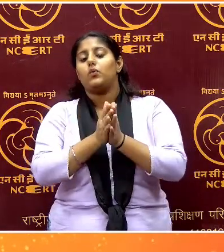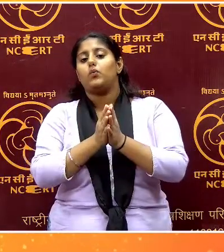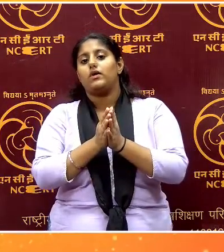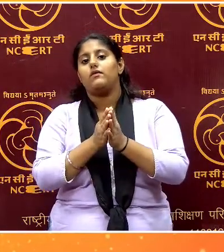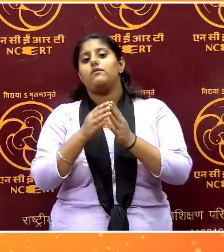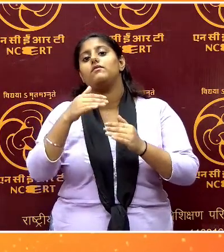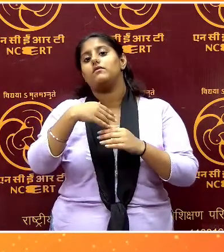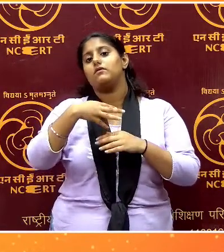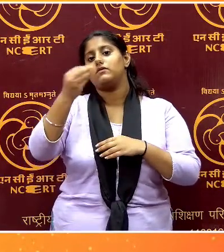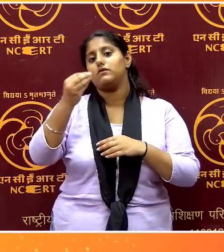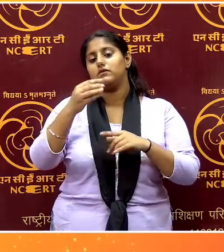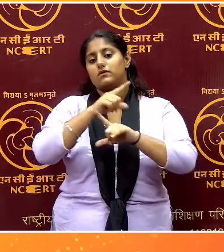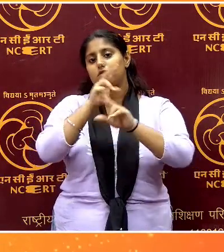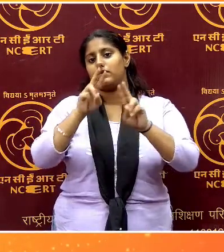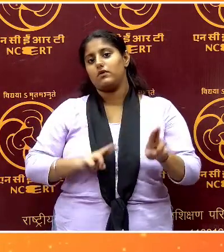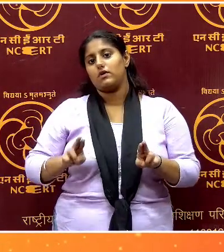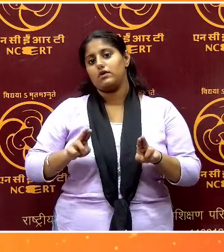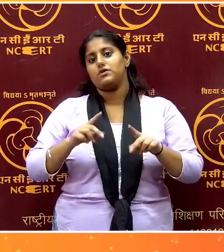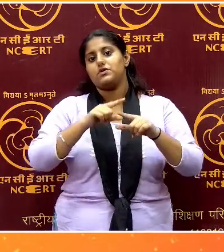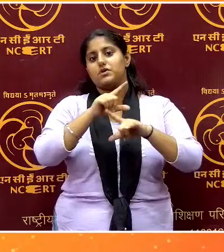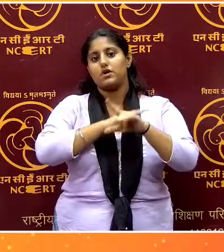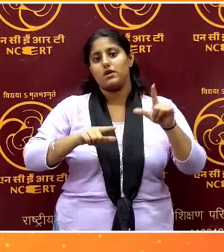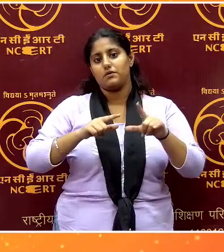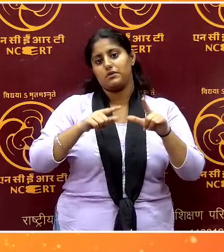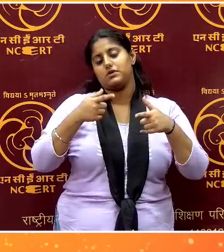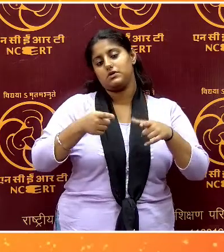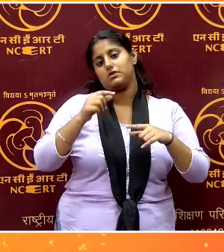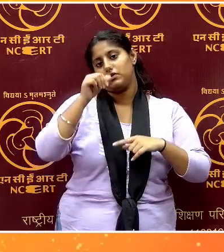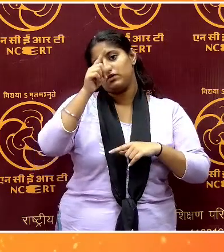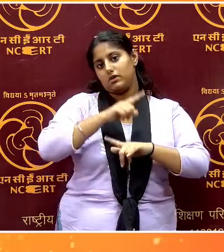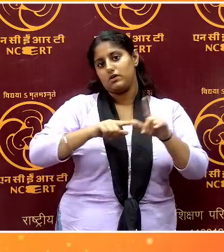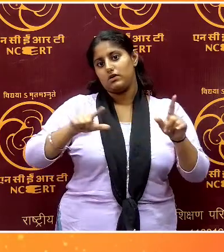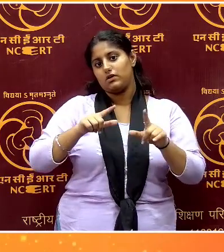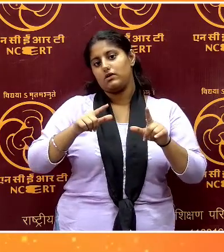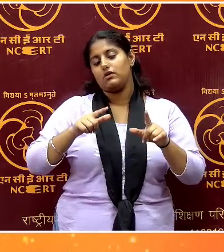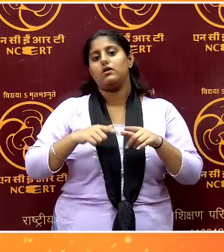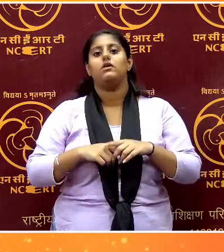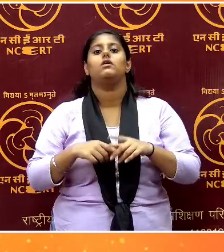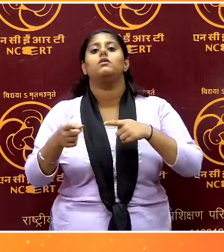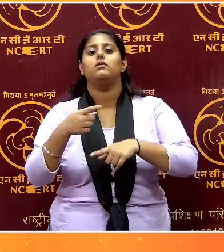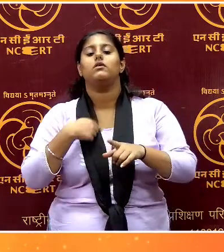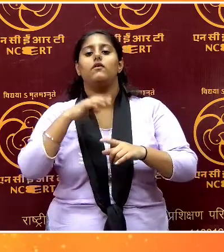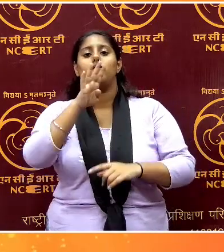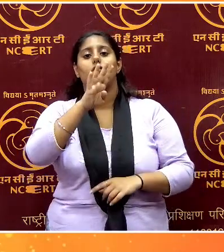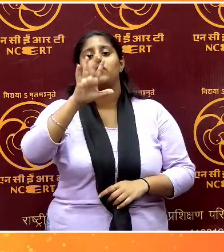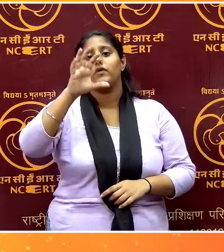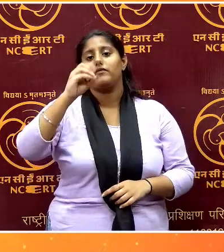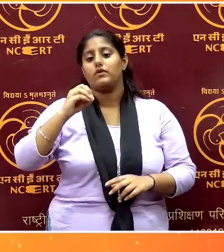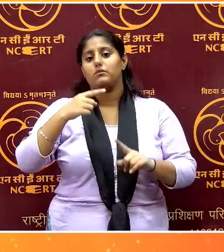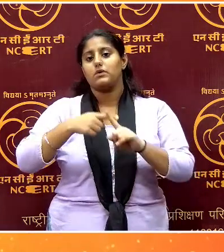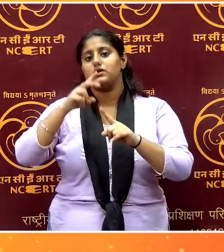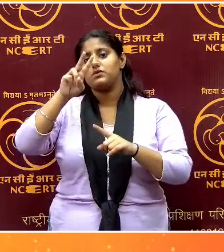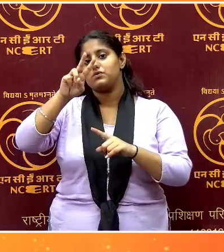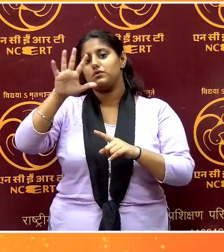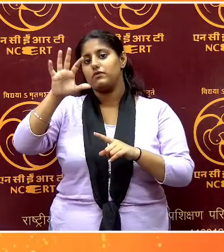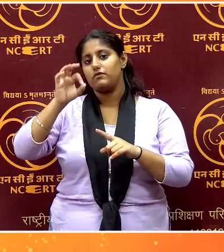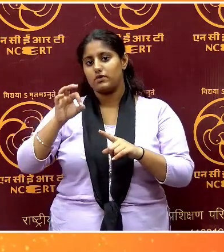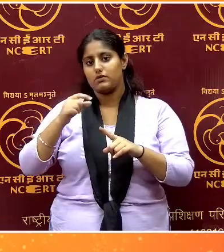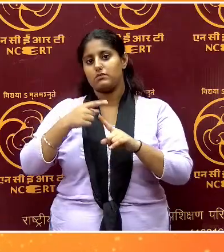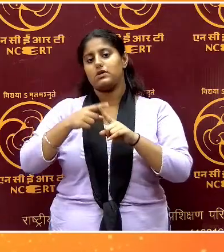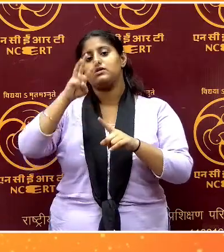languages over the Indian languages, children? So, we have to see how many? 450 plus 250